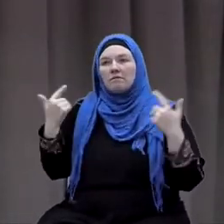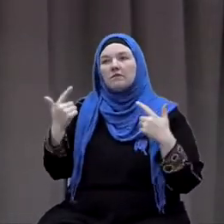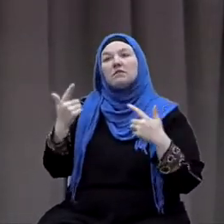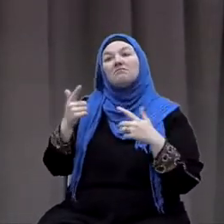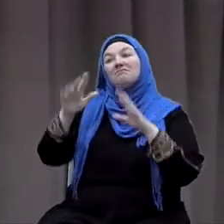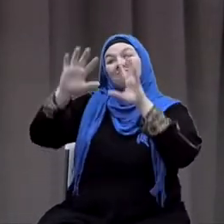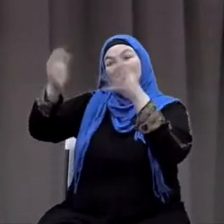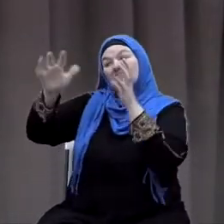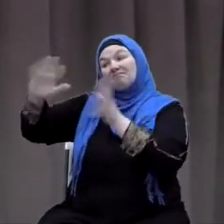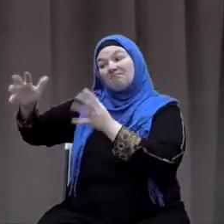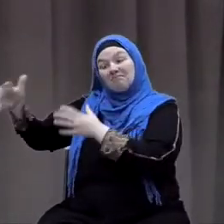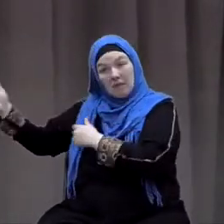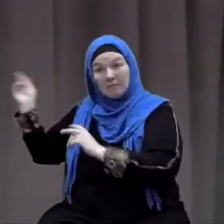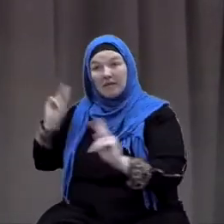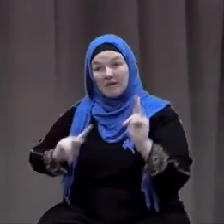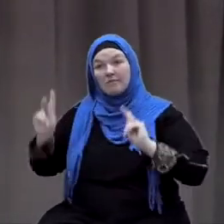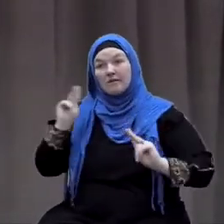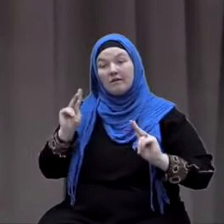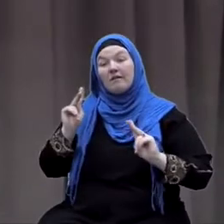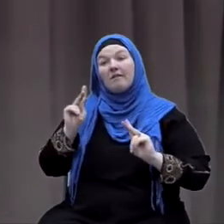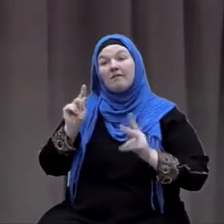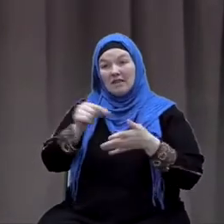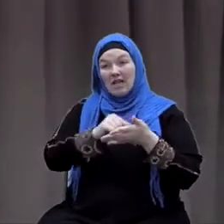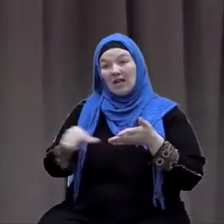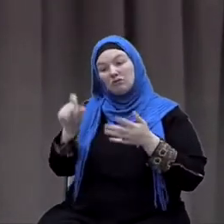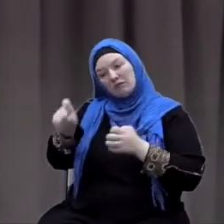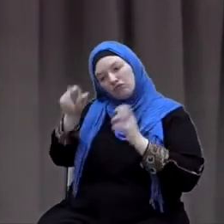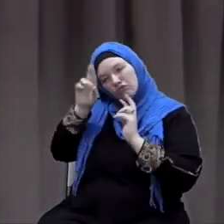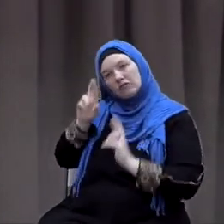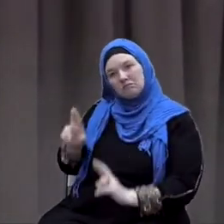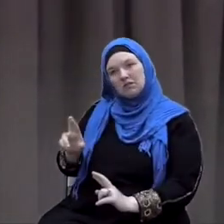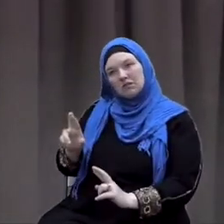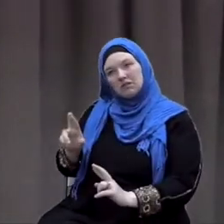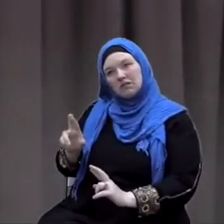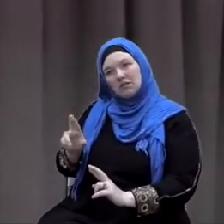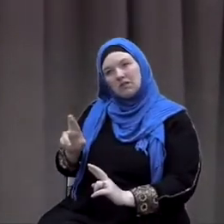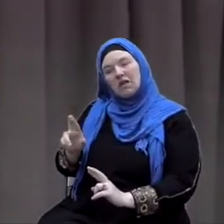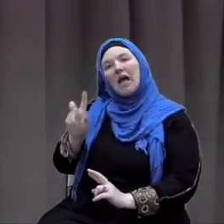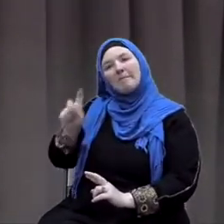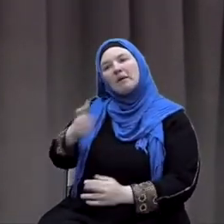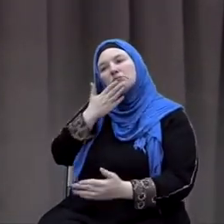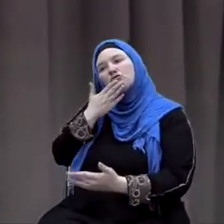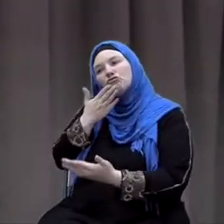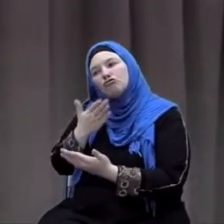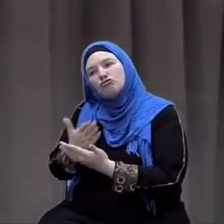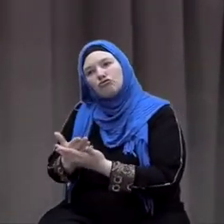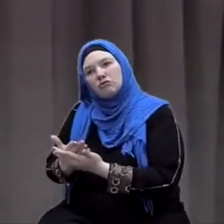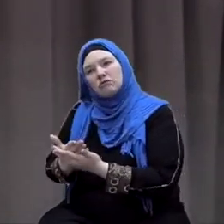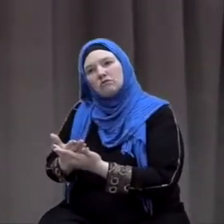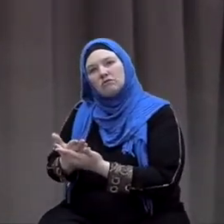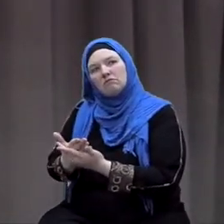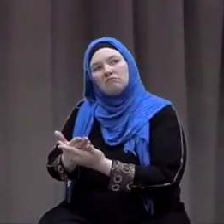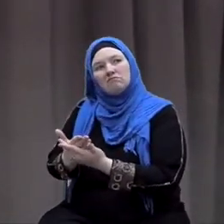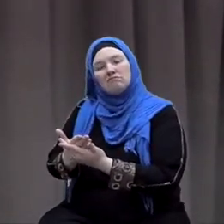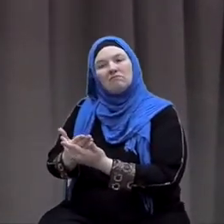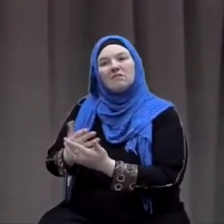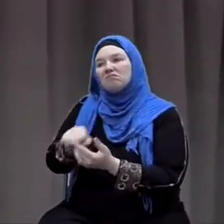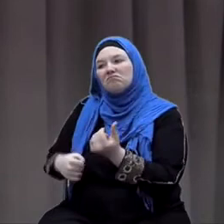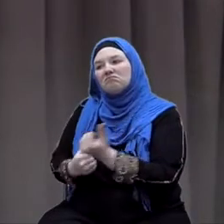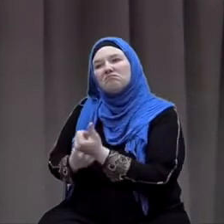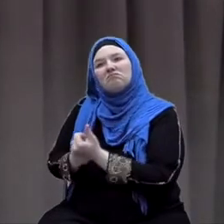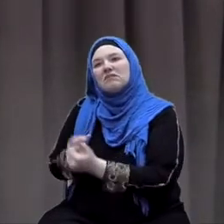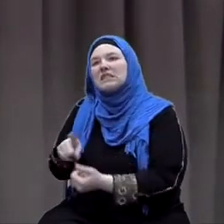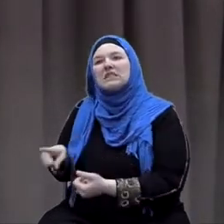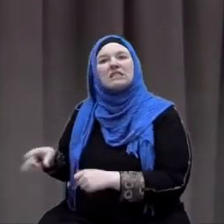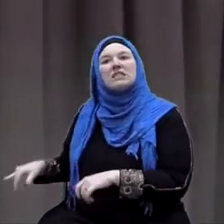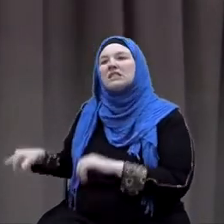are classes of people that the ayah is talking about that we must be good to as if we are good, equally